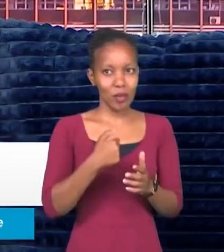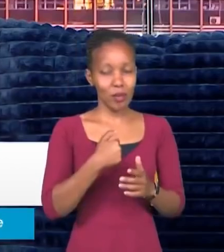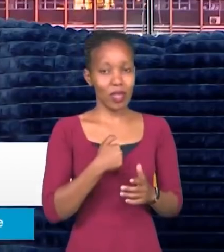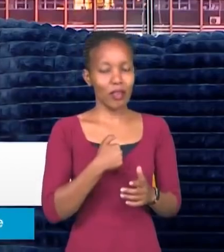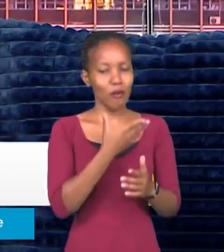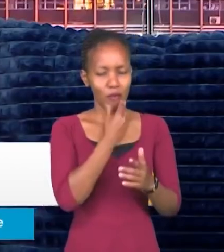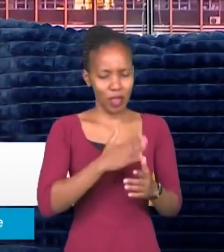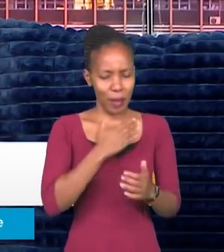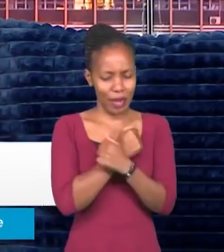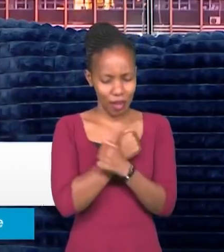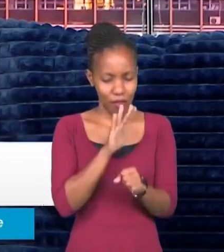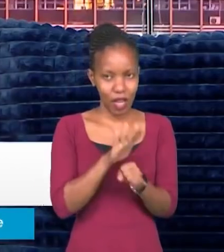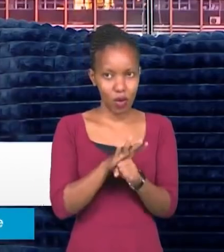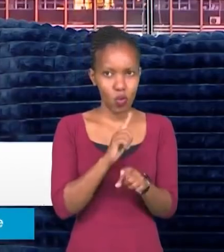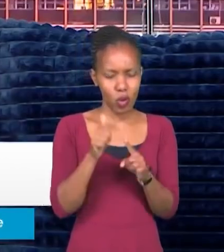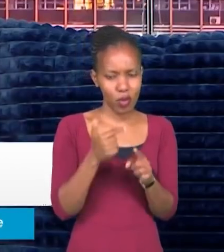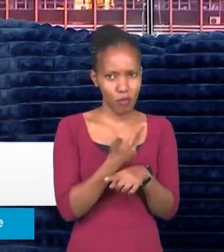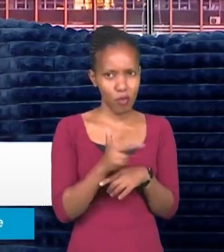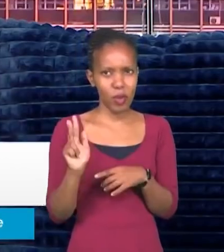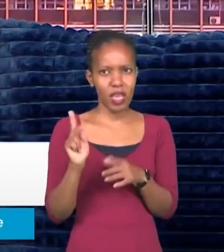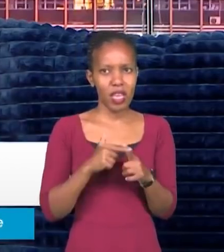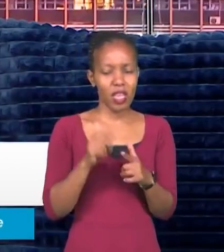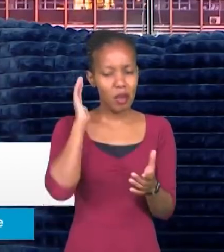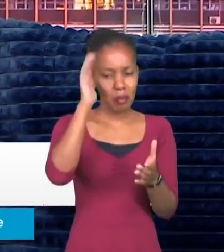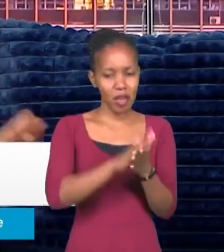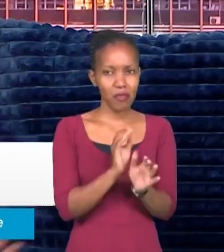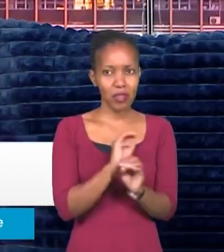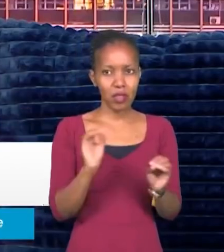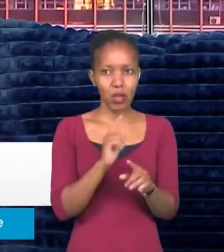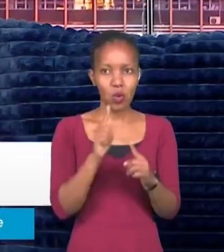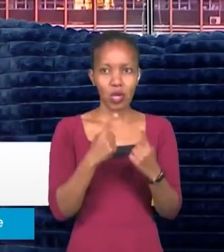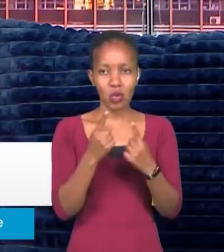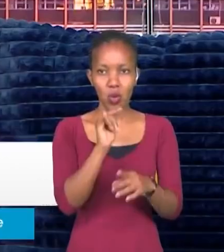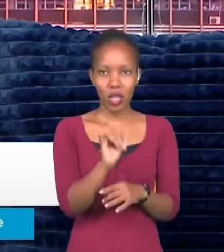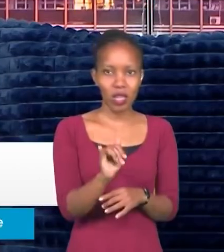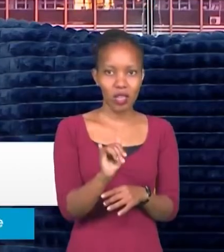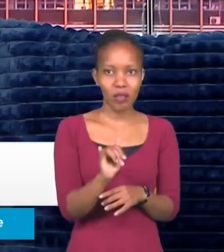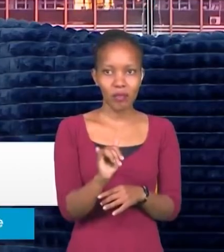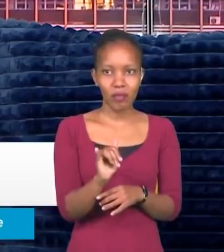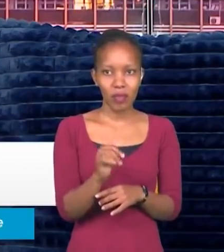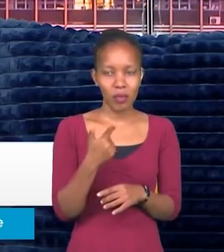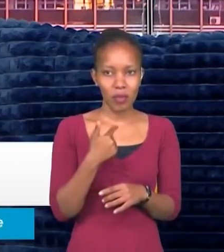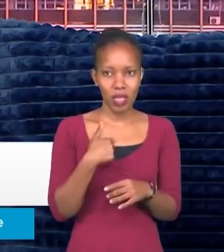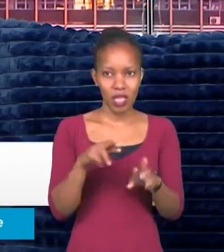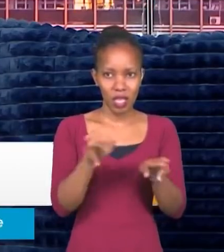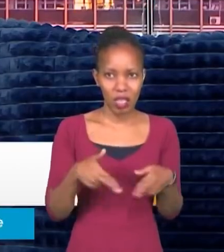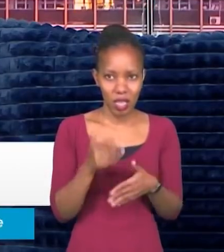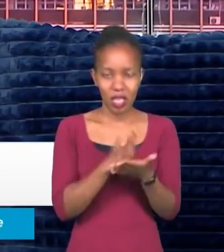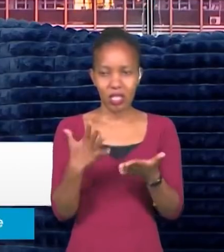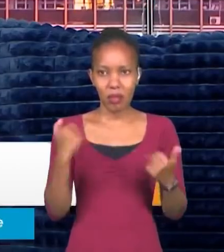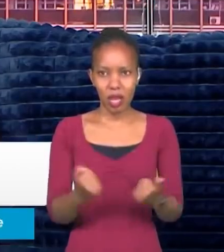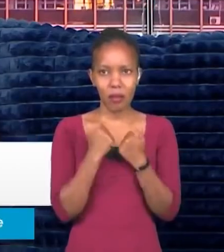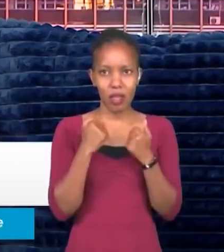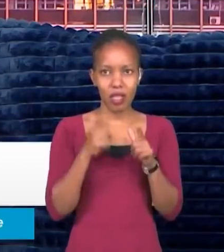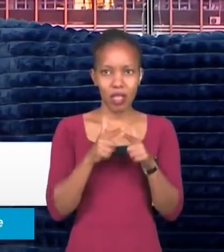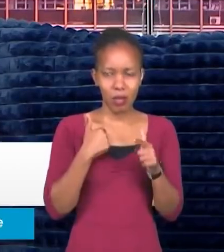favorite. Yeah. So when he passed on and I was in form three, I just didn't want to believe it. I remember when they told us that when I was in the staff room, they told us something has happened, and